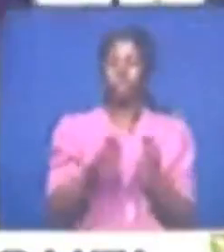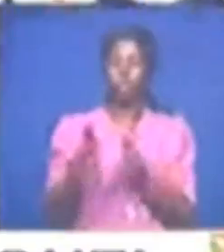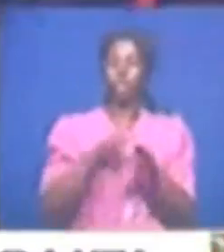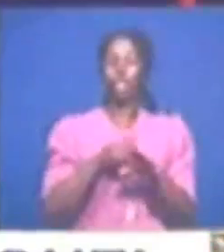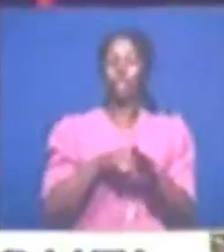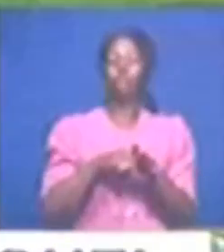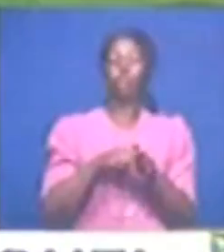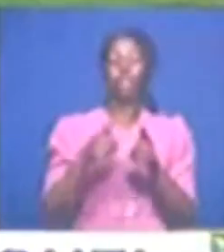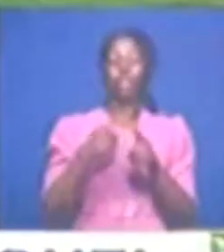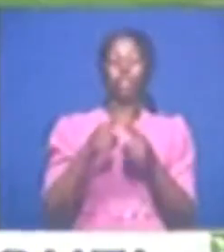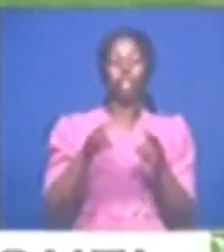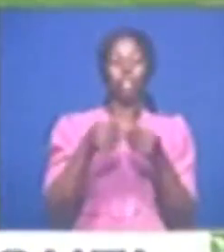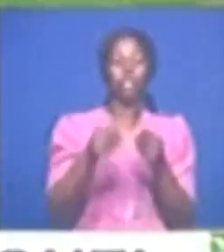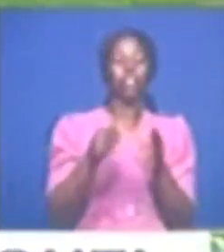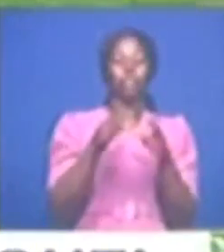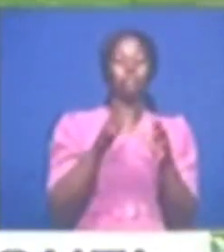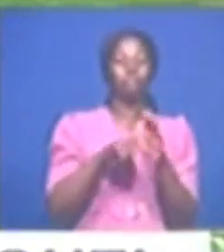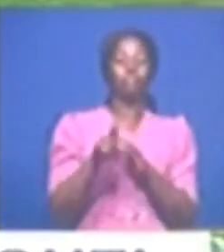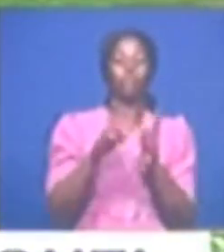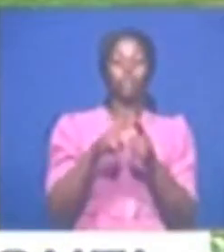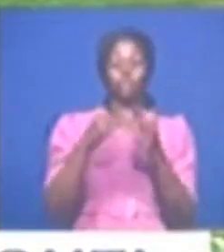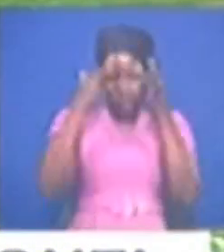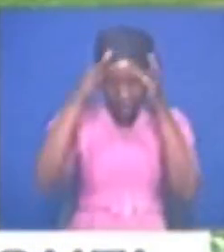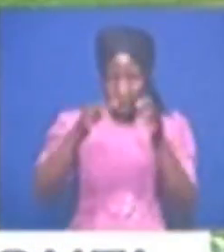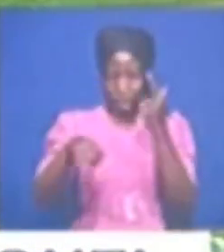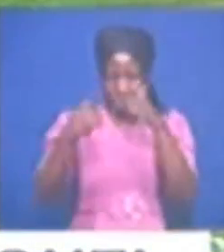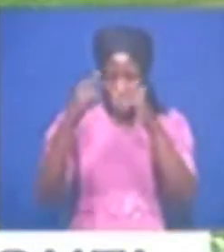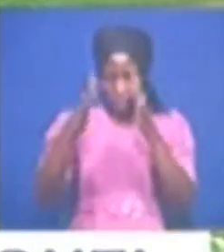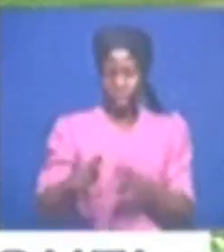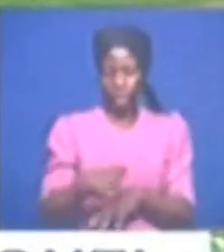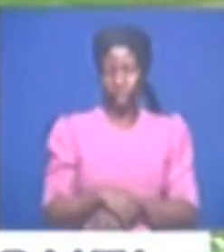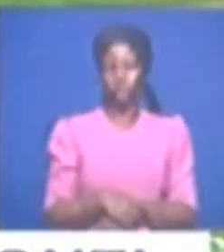winner. FC Leopards missed 2 of its 4 kicks while Singida missed 1.